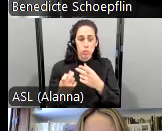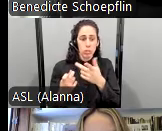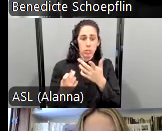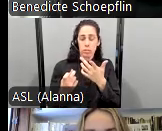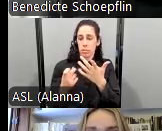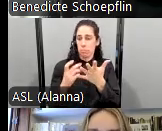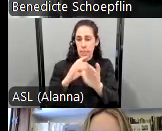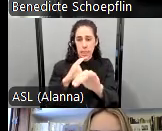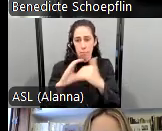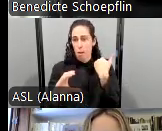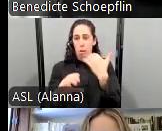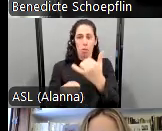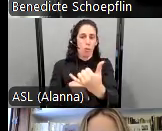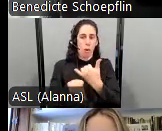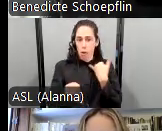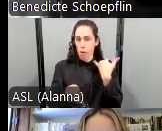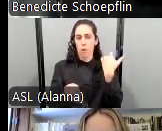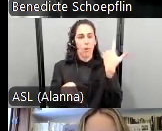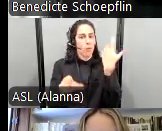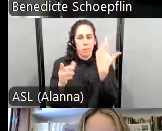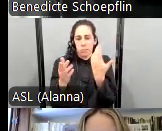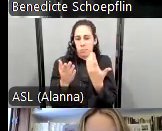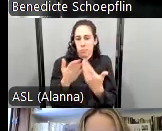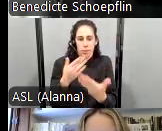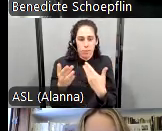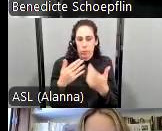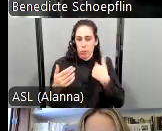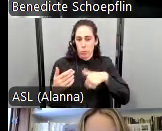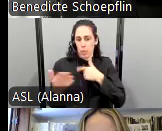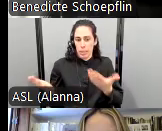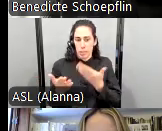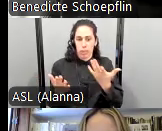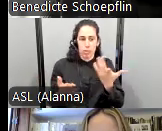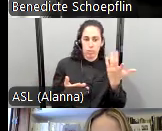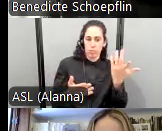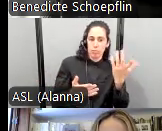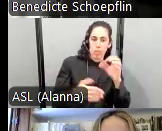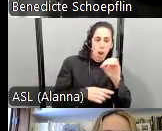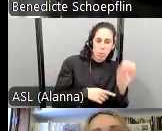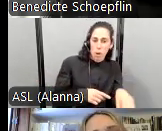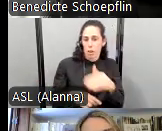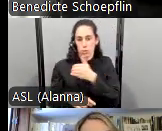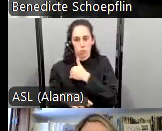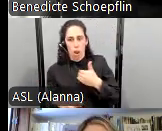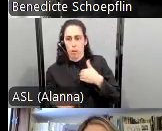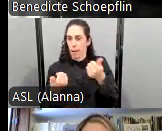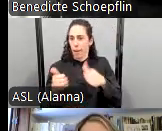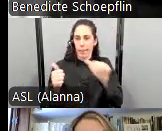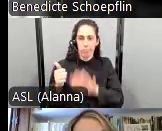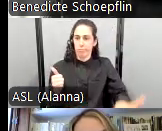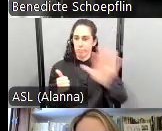not in Ottawa or in Toronto, and help them with that. So help is always there, not just through WAVE, but also through Connected Canadians.